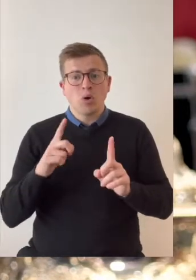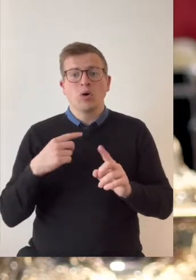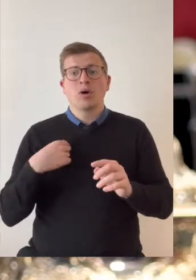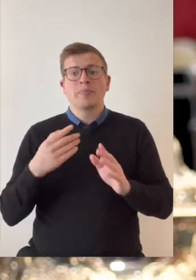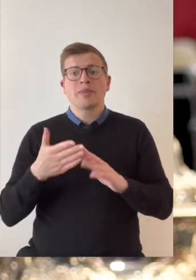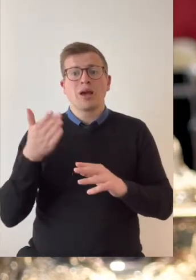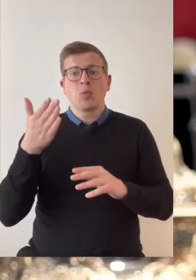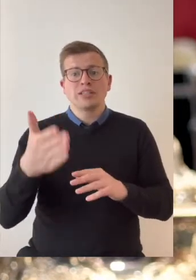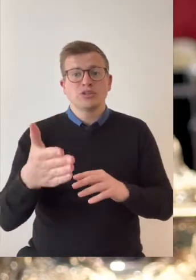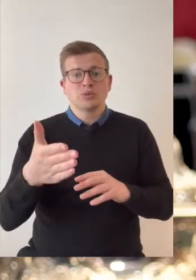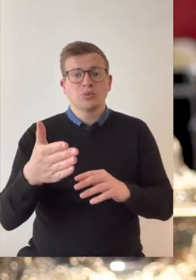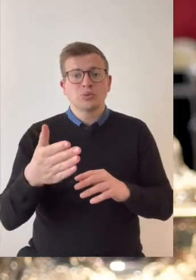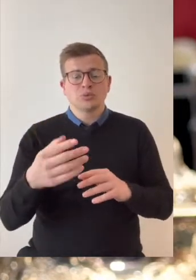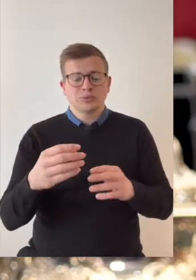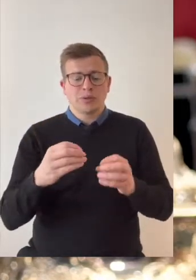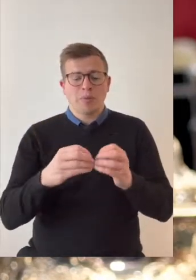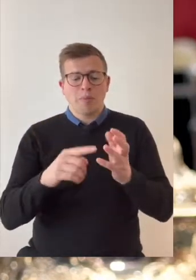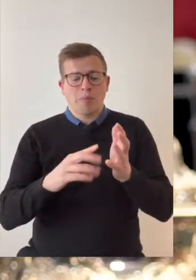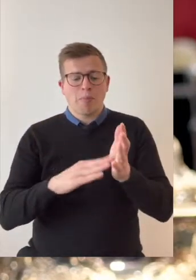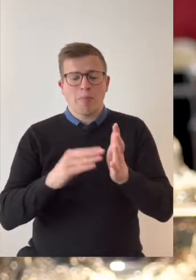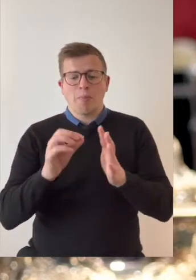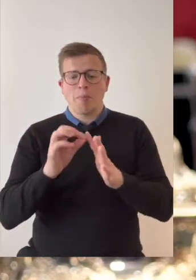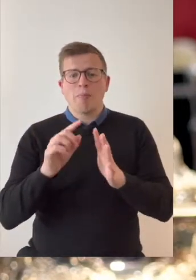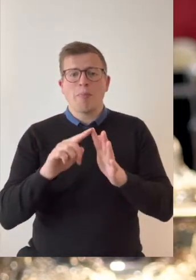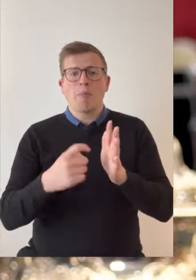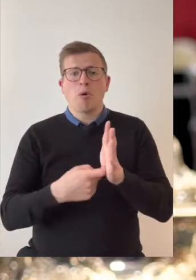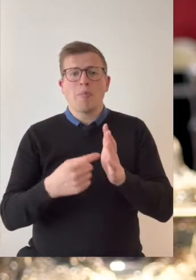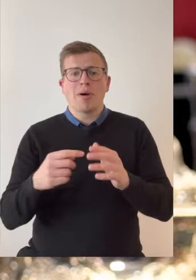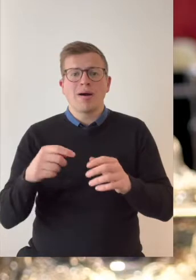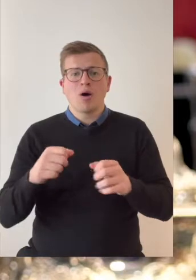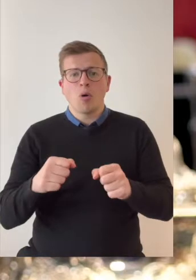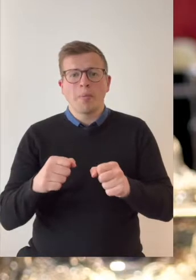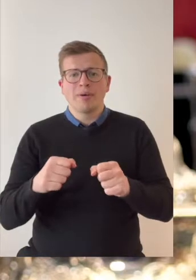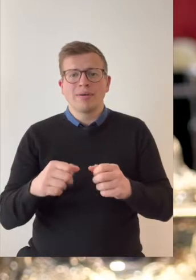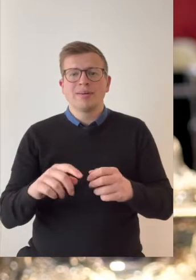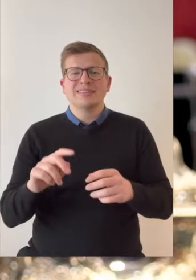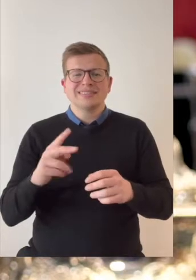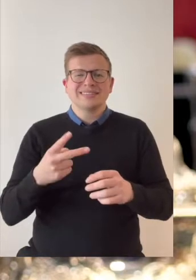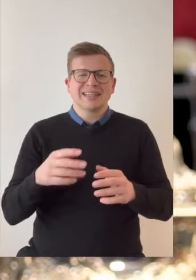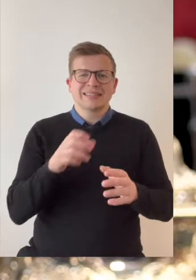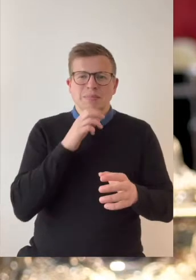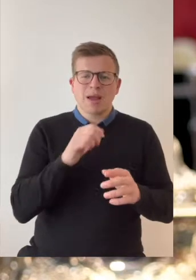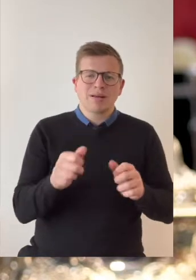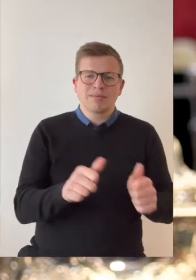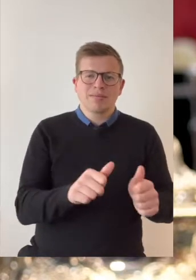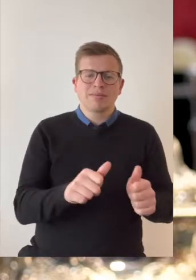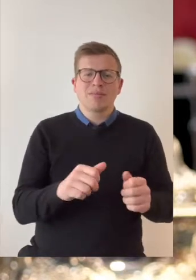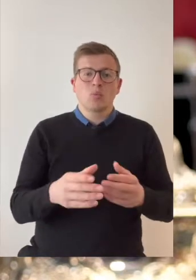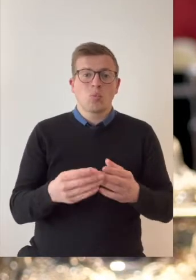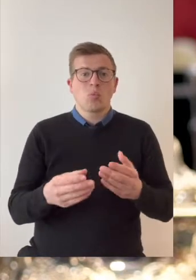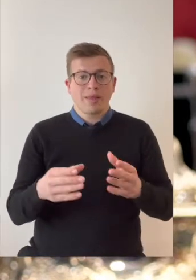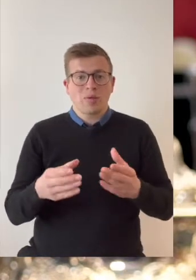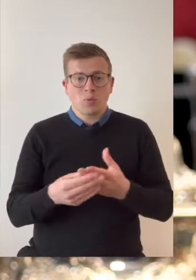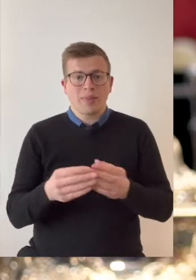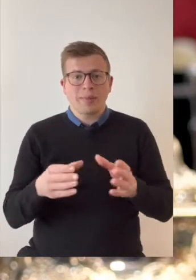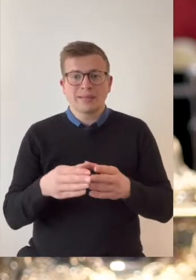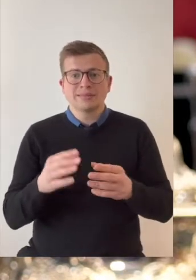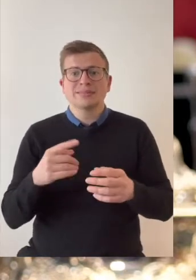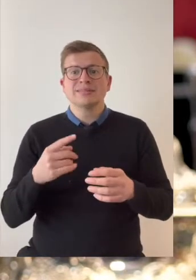for me, but I went on to Bumper Up with the band. That took me through